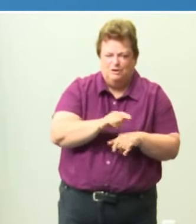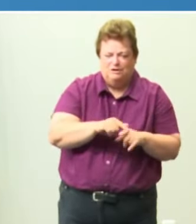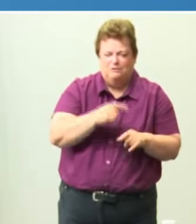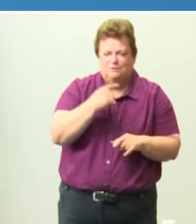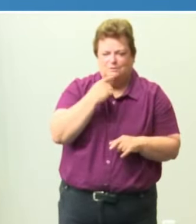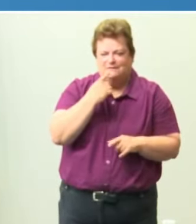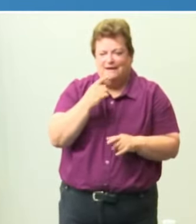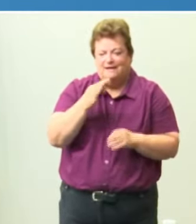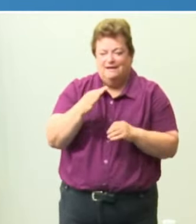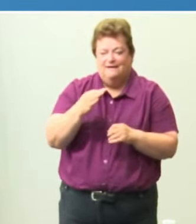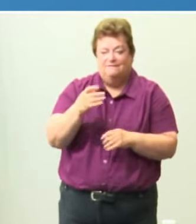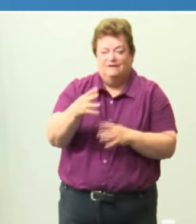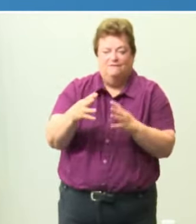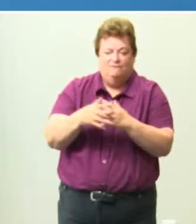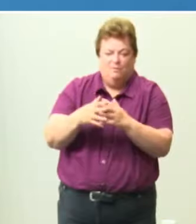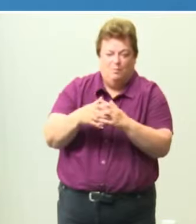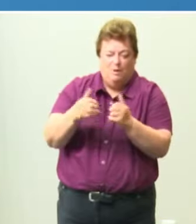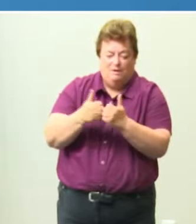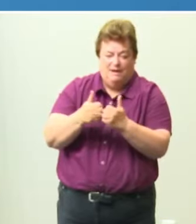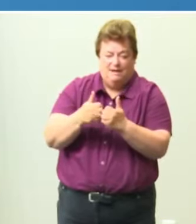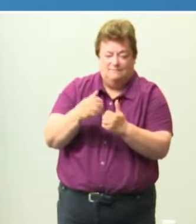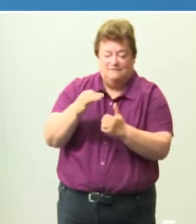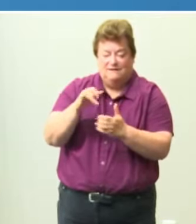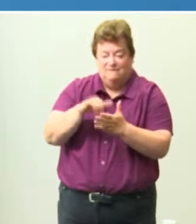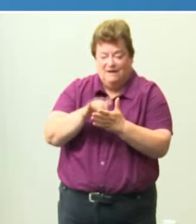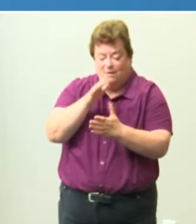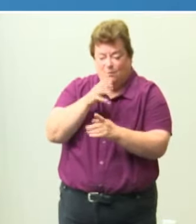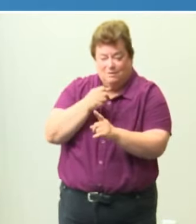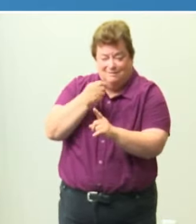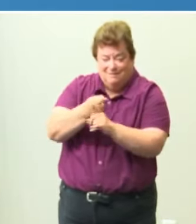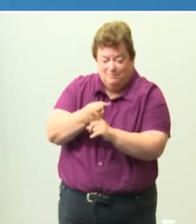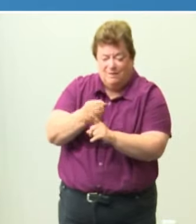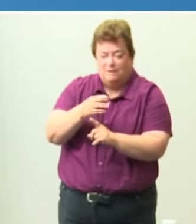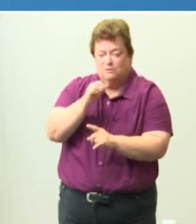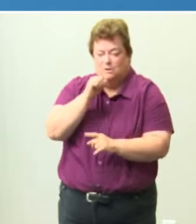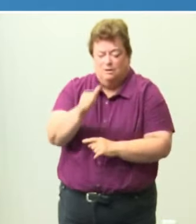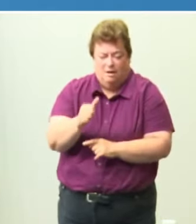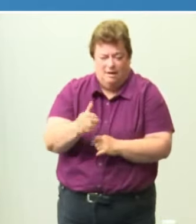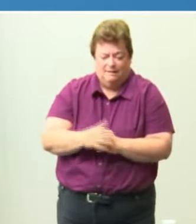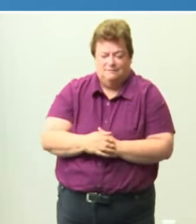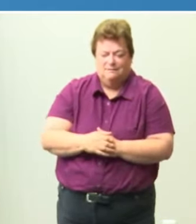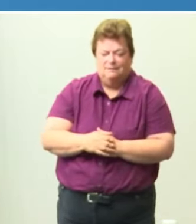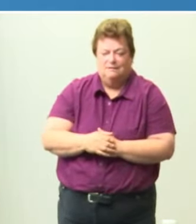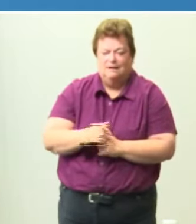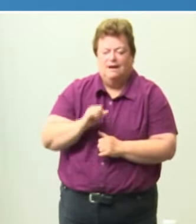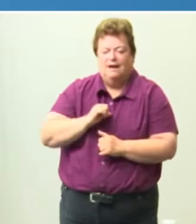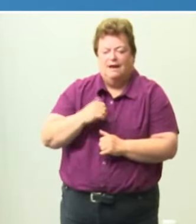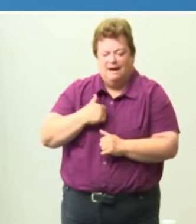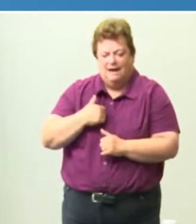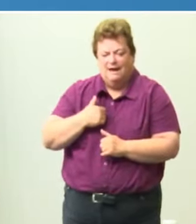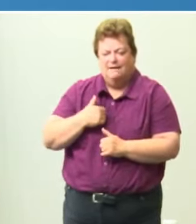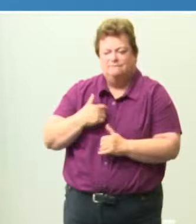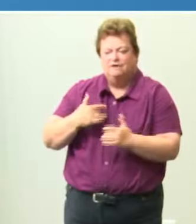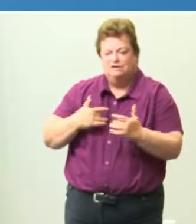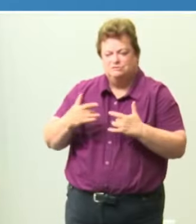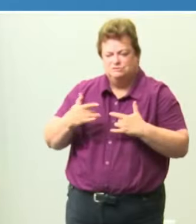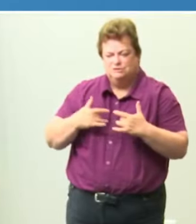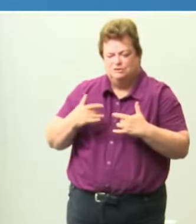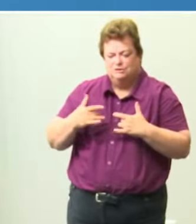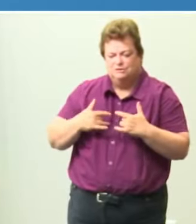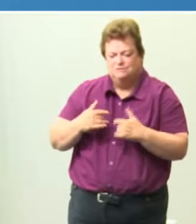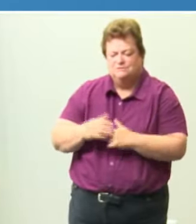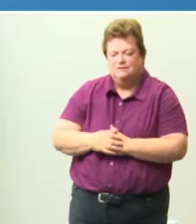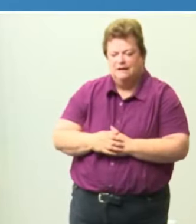Husker football is going to matter or not. I have concerns.